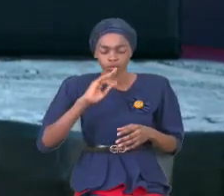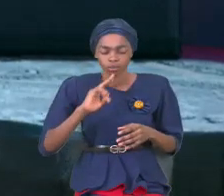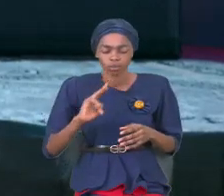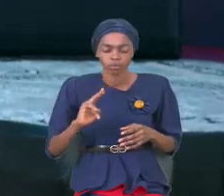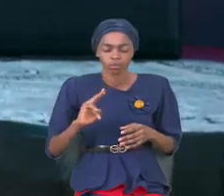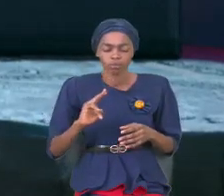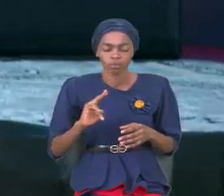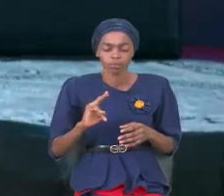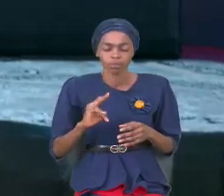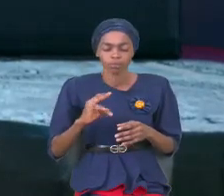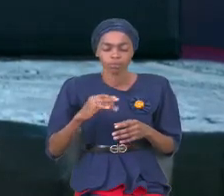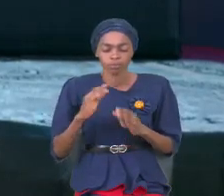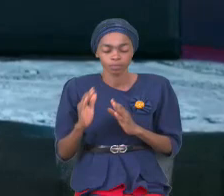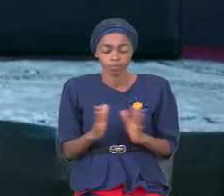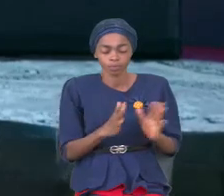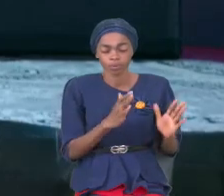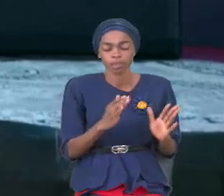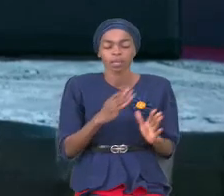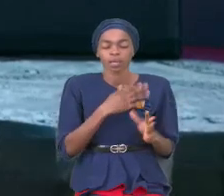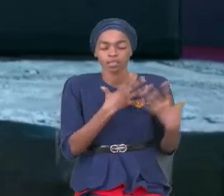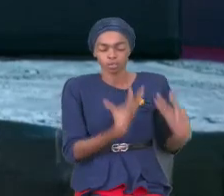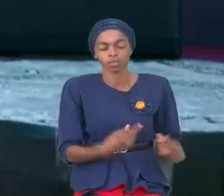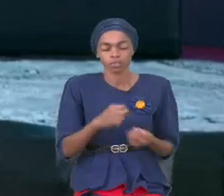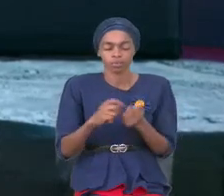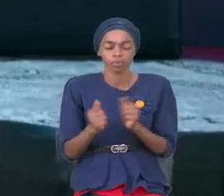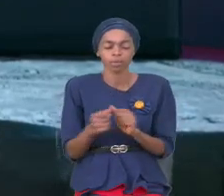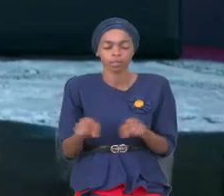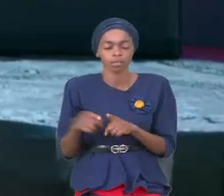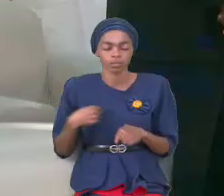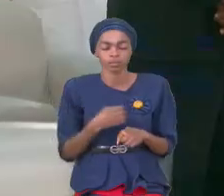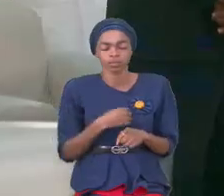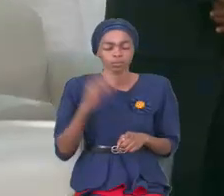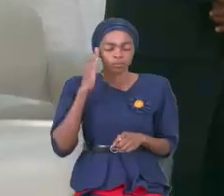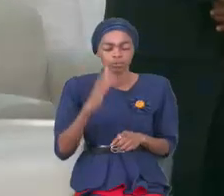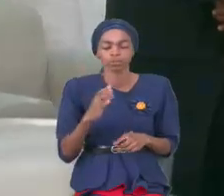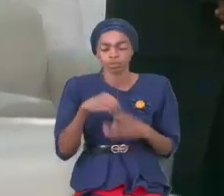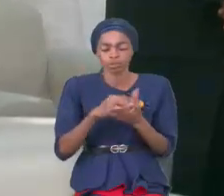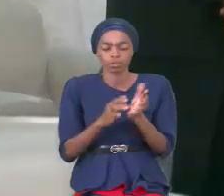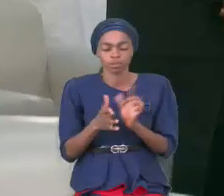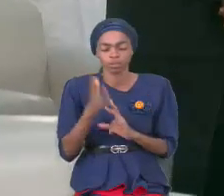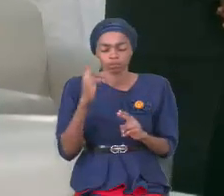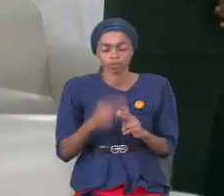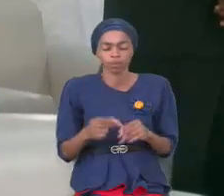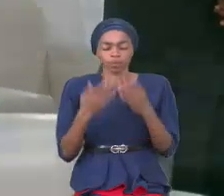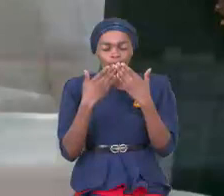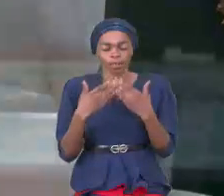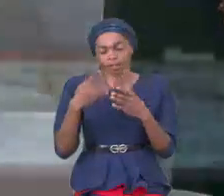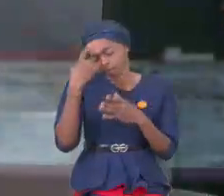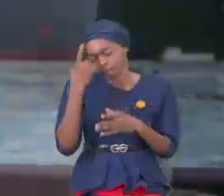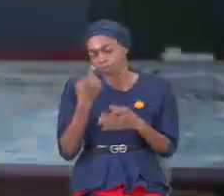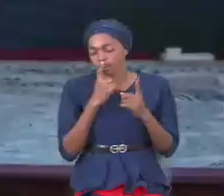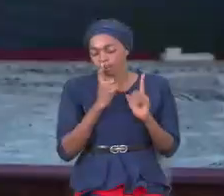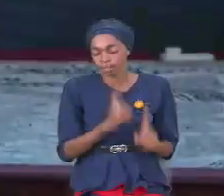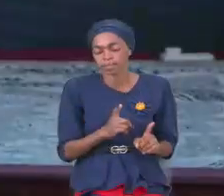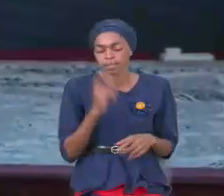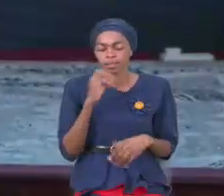to, and your work will prosper in every hand in Jesus' name. Thank you, Lord, for the answer.